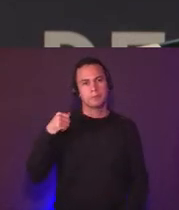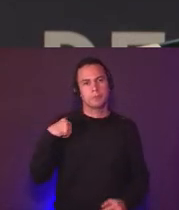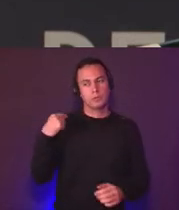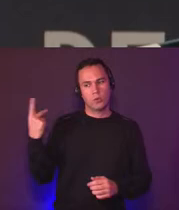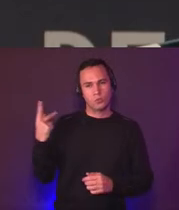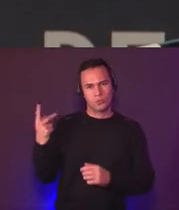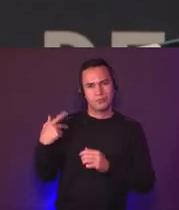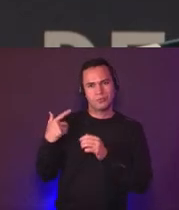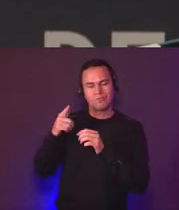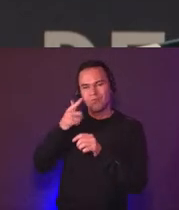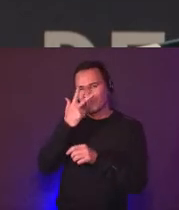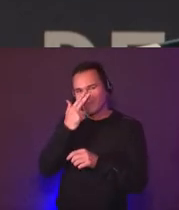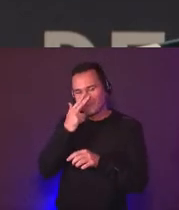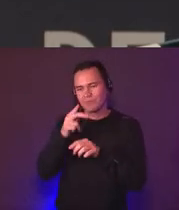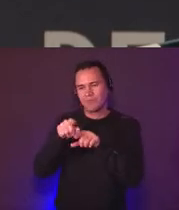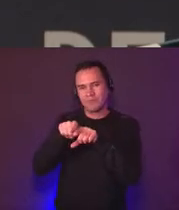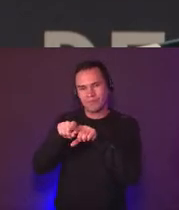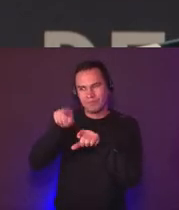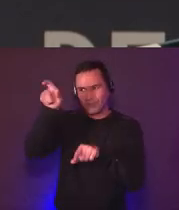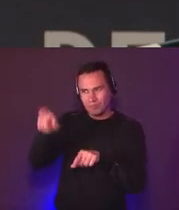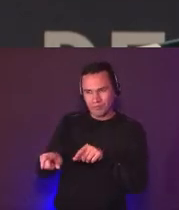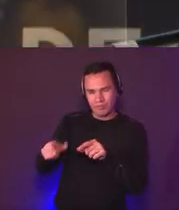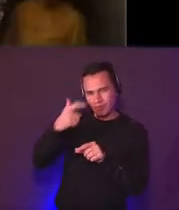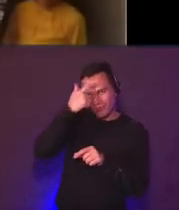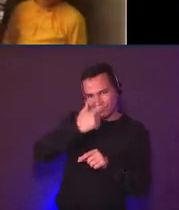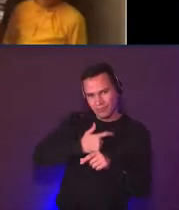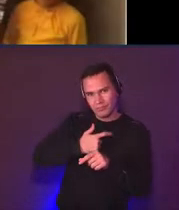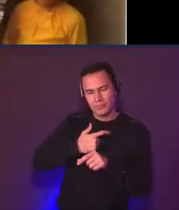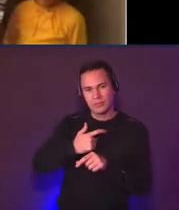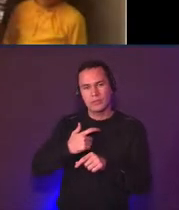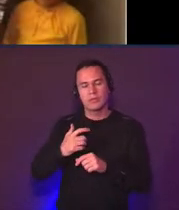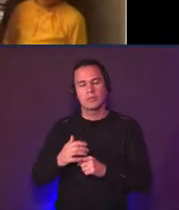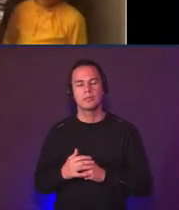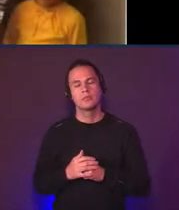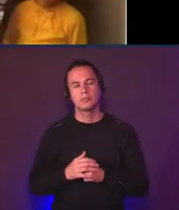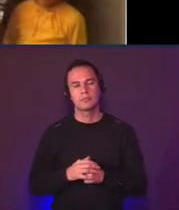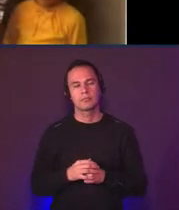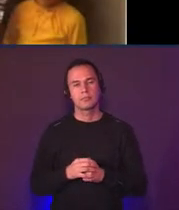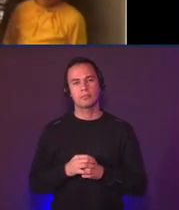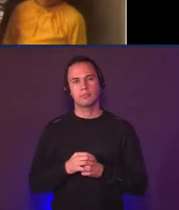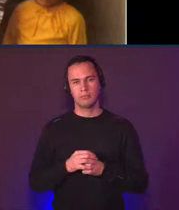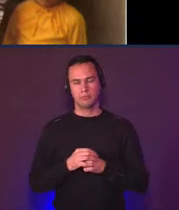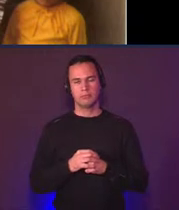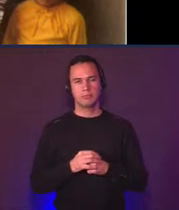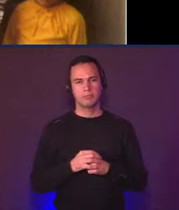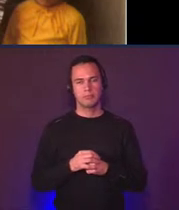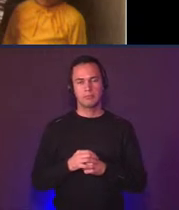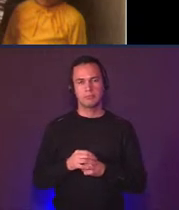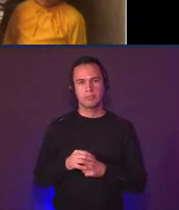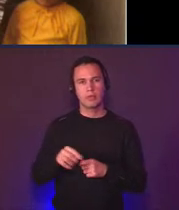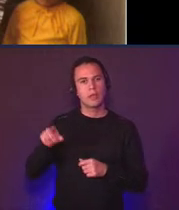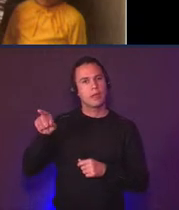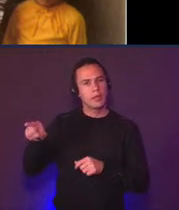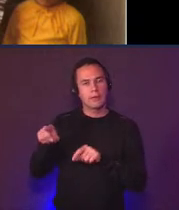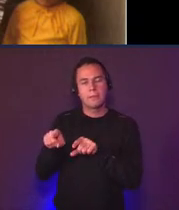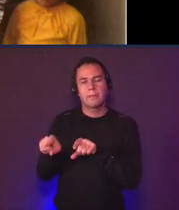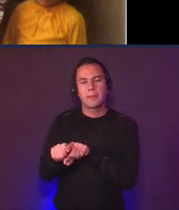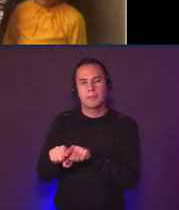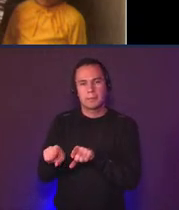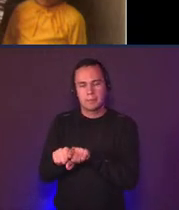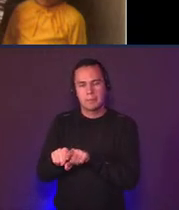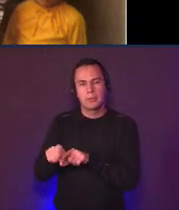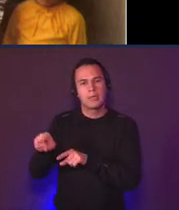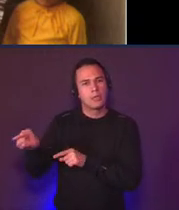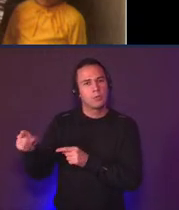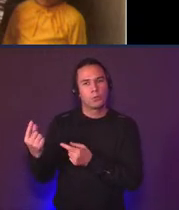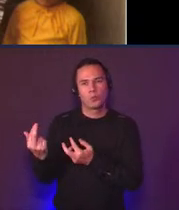took woodshop and he took technical drawing when he was growing up, and so did I. And we both hated bullies. And he